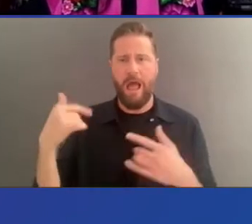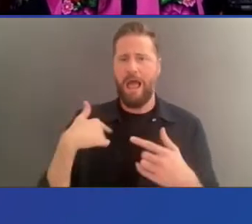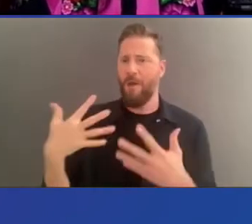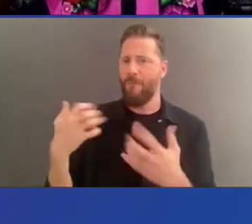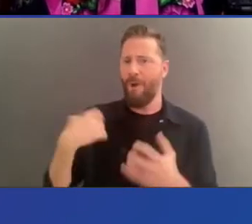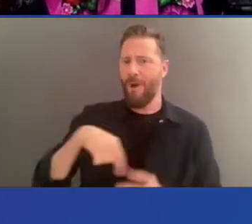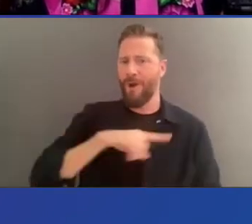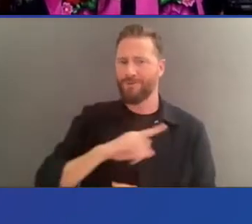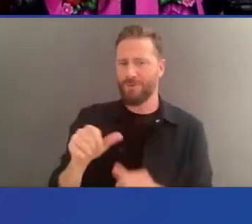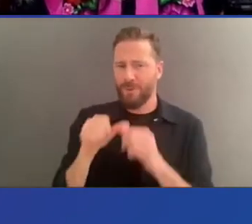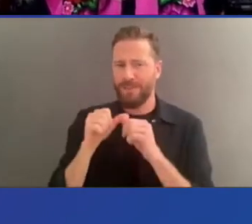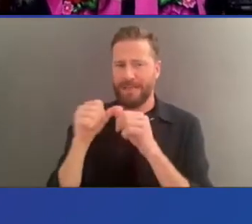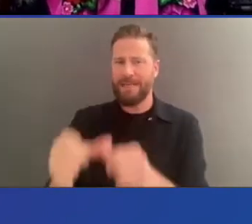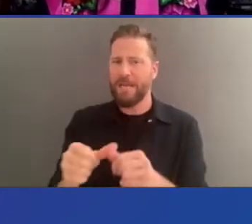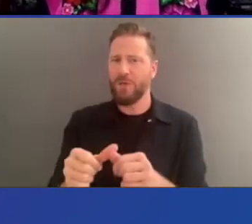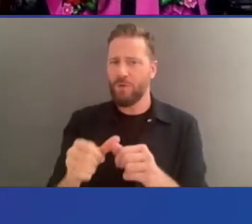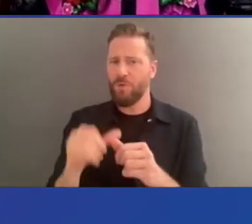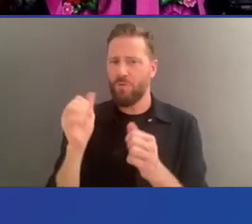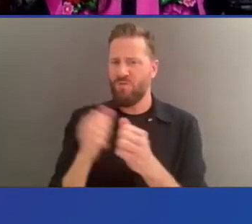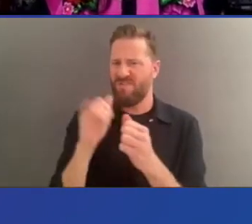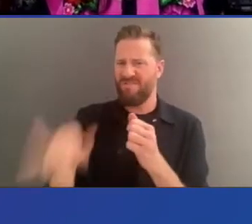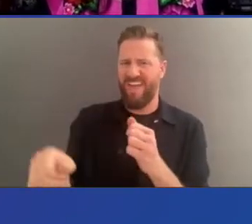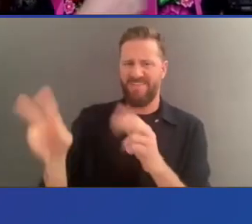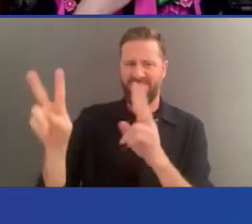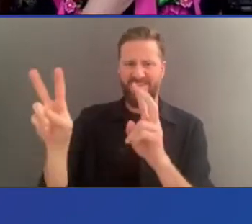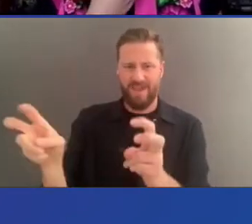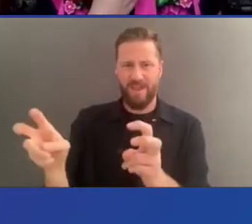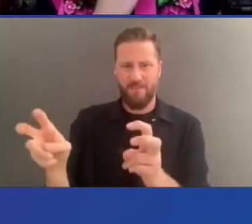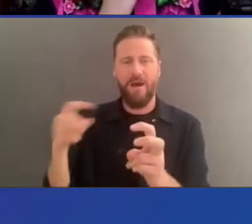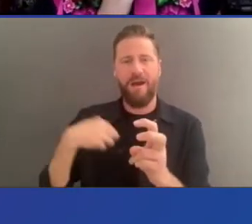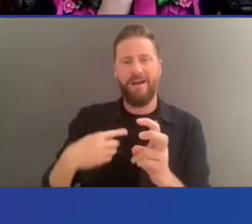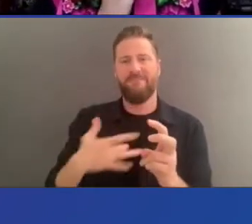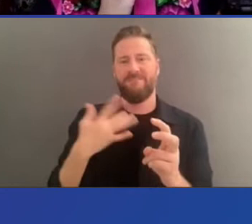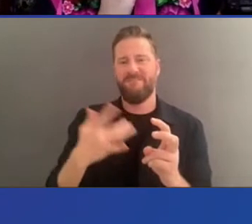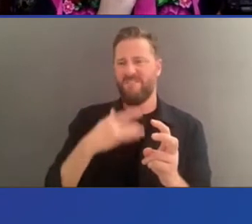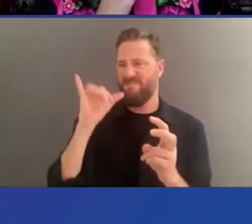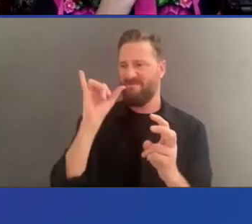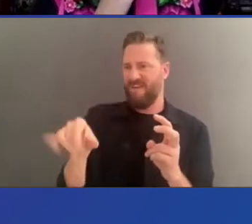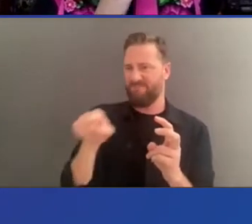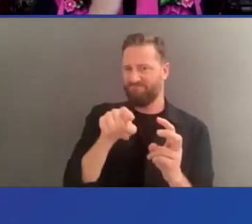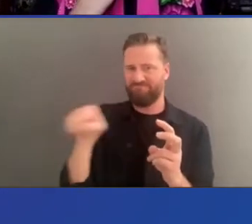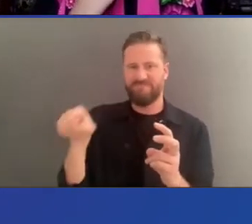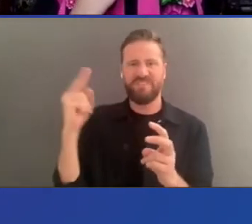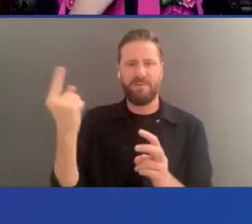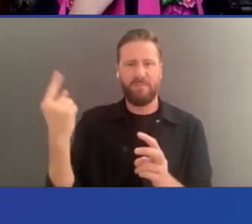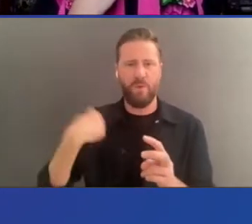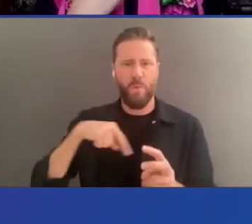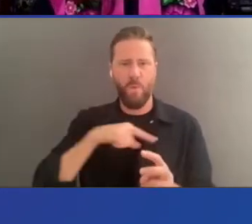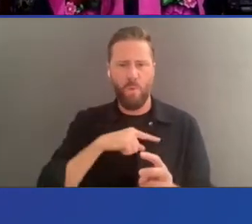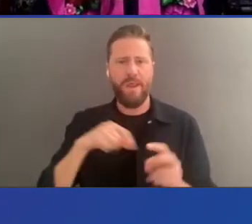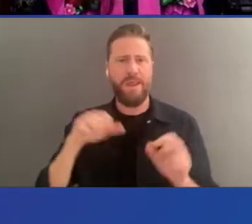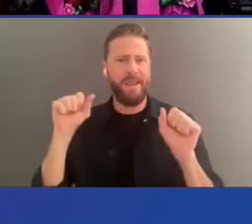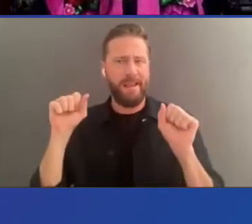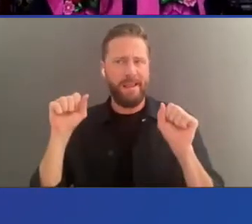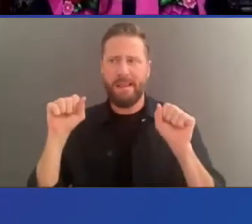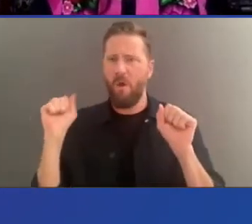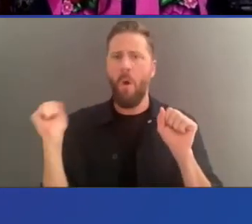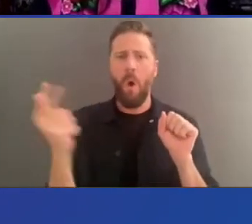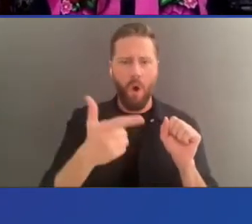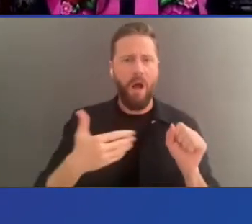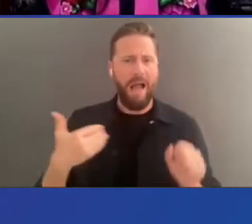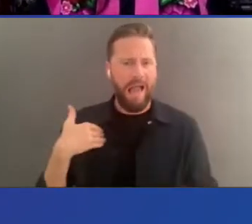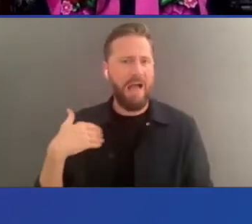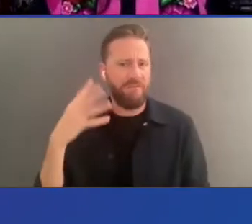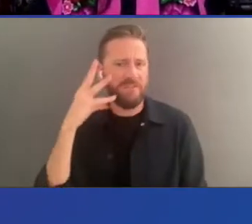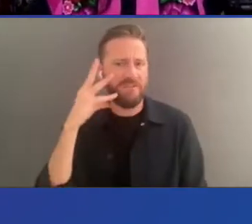to continue, with that theme. I think it's something that we all, to a certain extent have experience